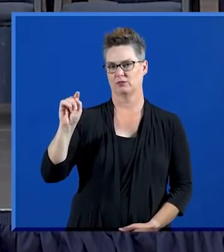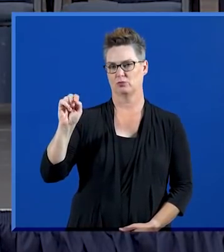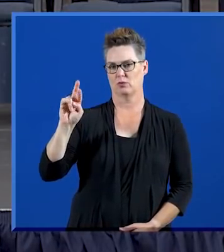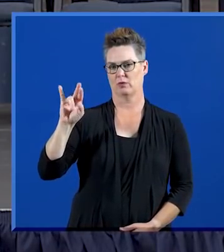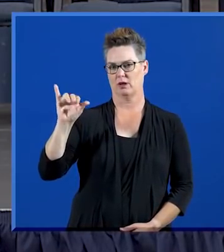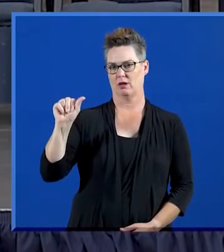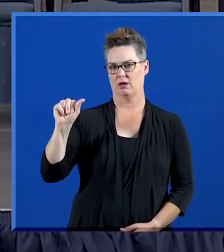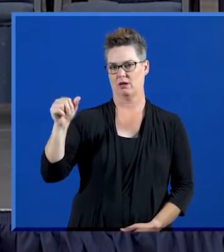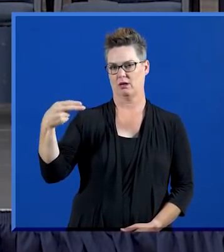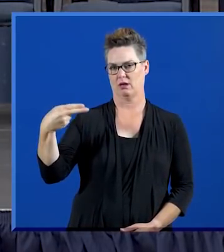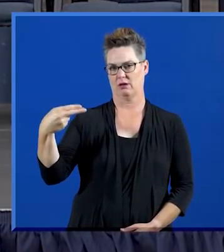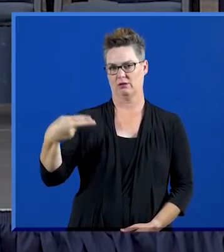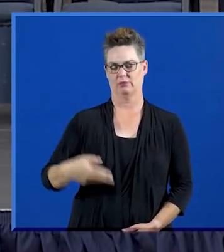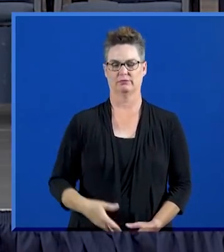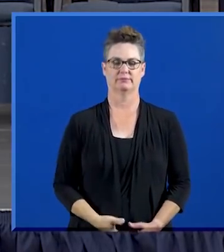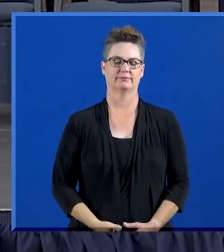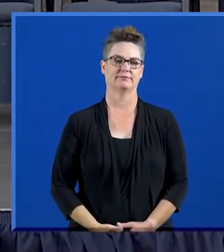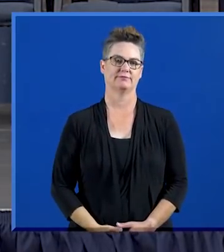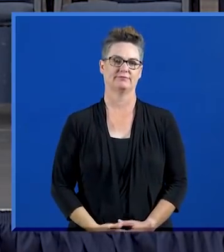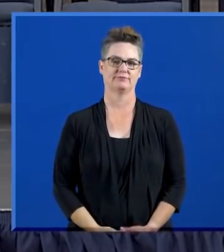Victoria Hare.